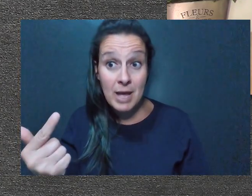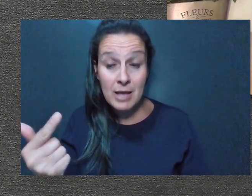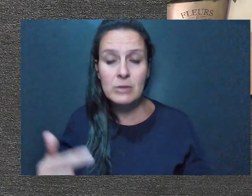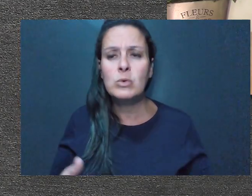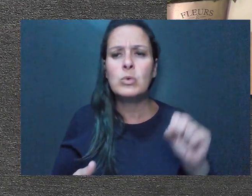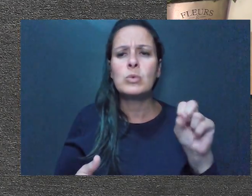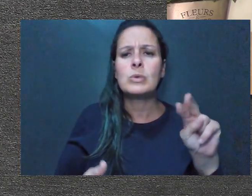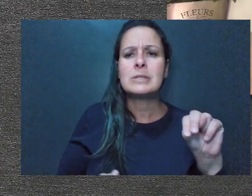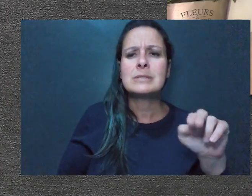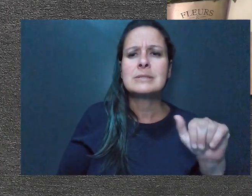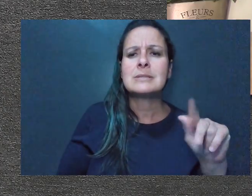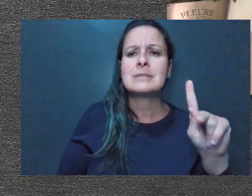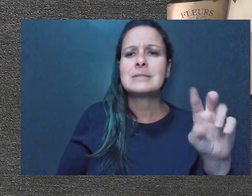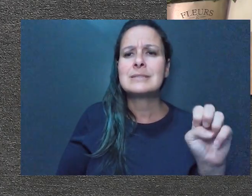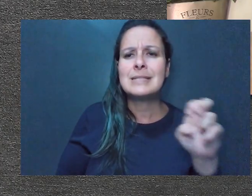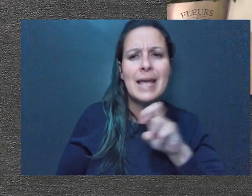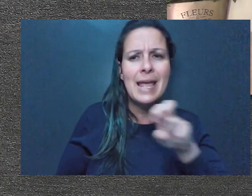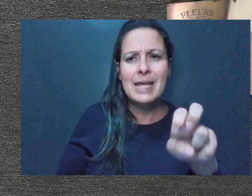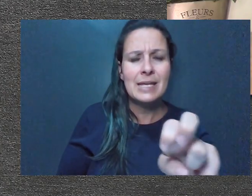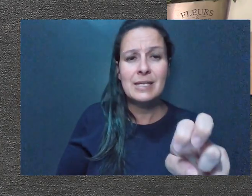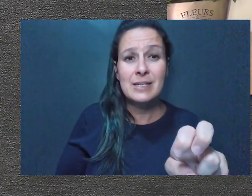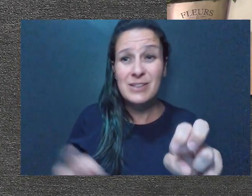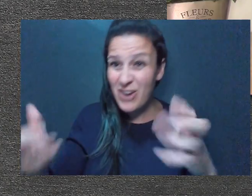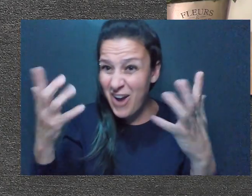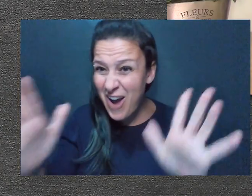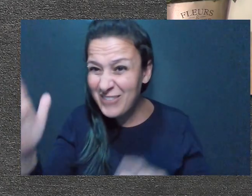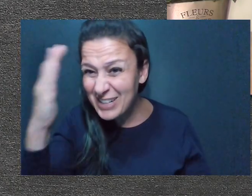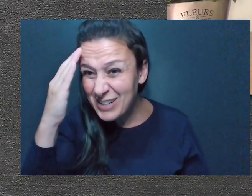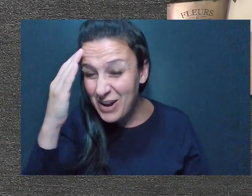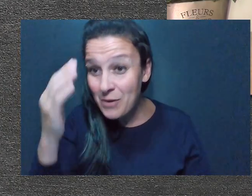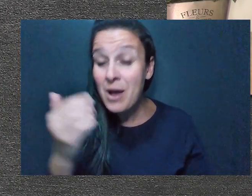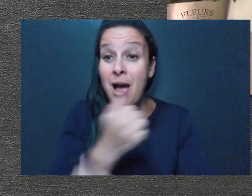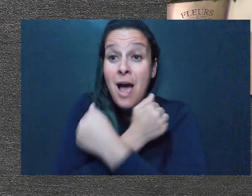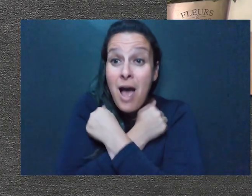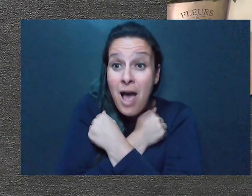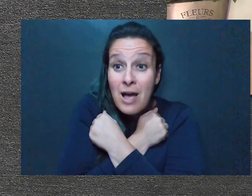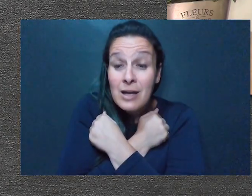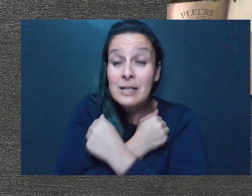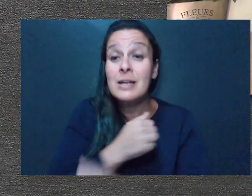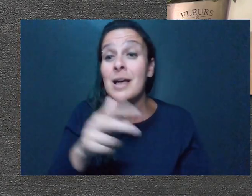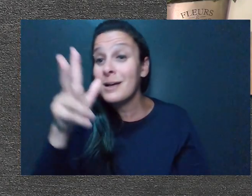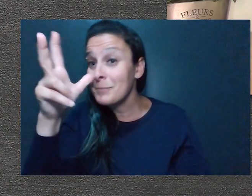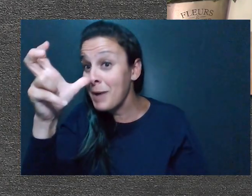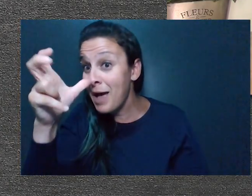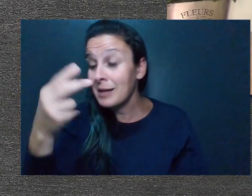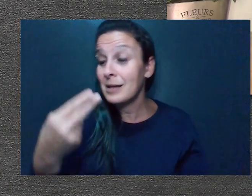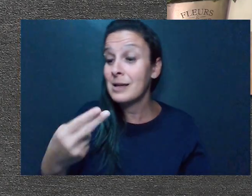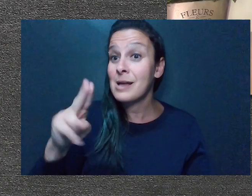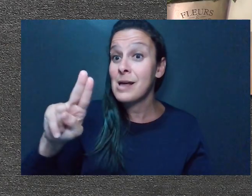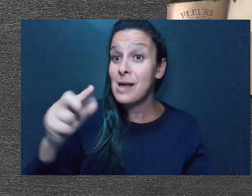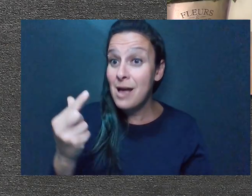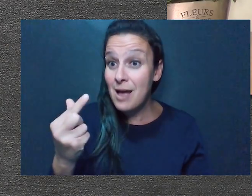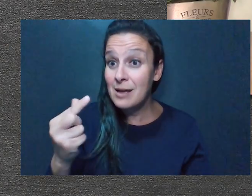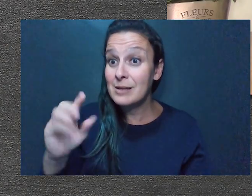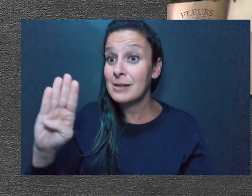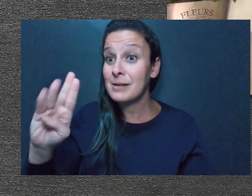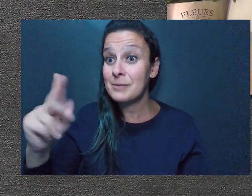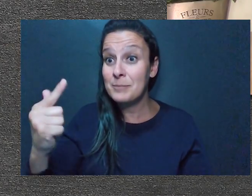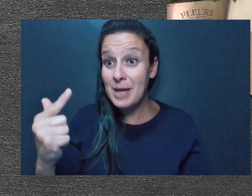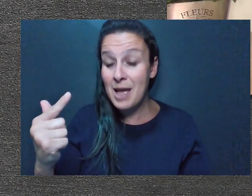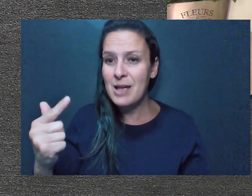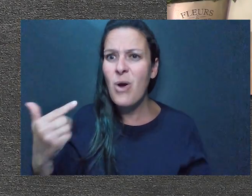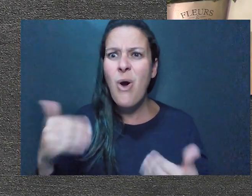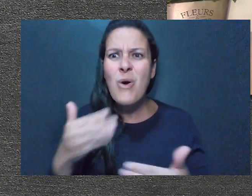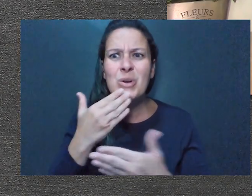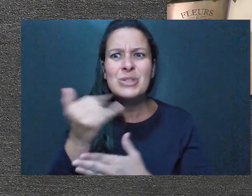snake? Oh, you already know? Hug, bug. Good job. This is such